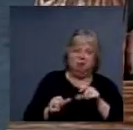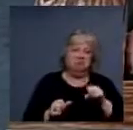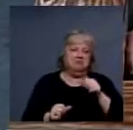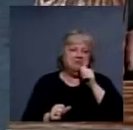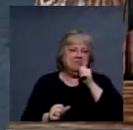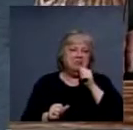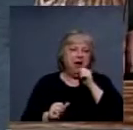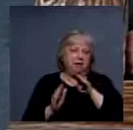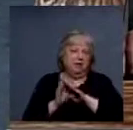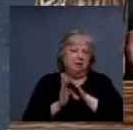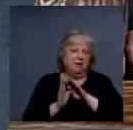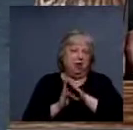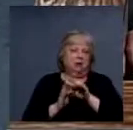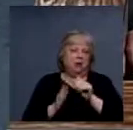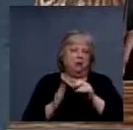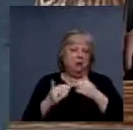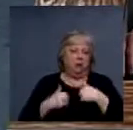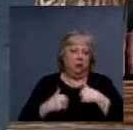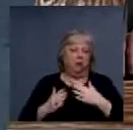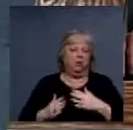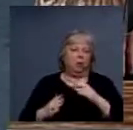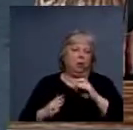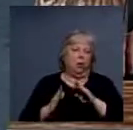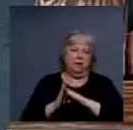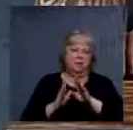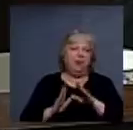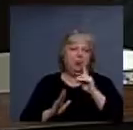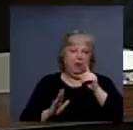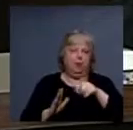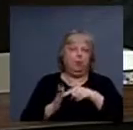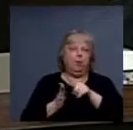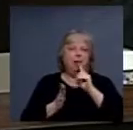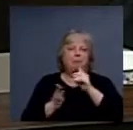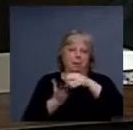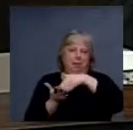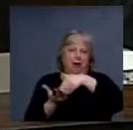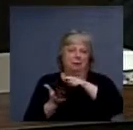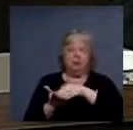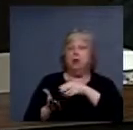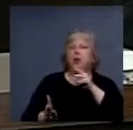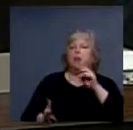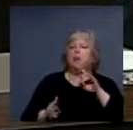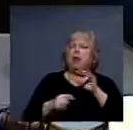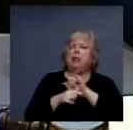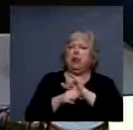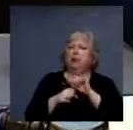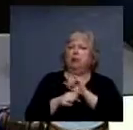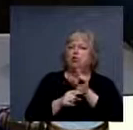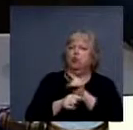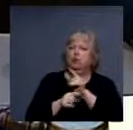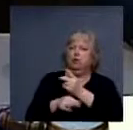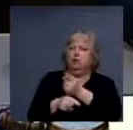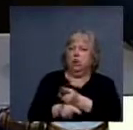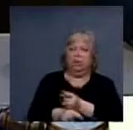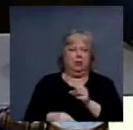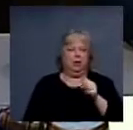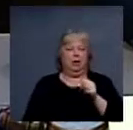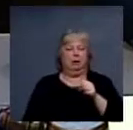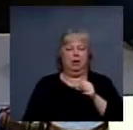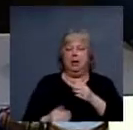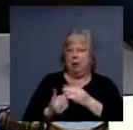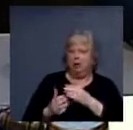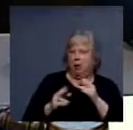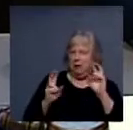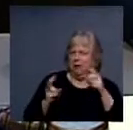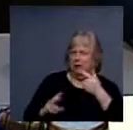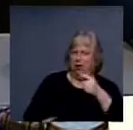be the responsibility of the property owner or the developer. Okay, thank you. It's an industrial use, isn't that right, Tony? Yes, ma'am. Even though it's called